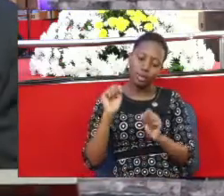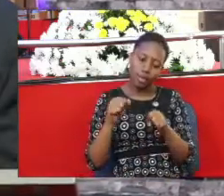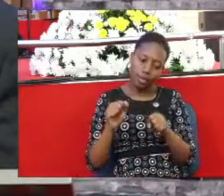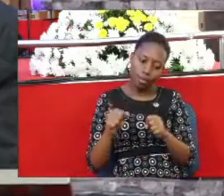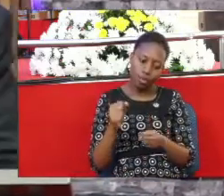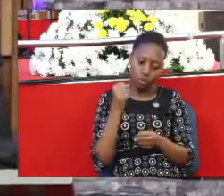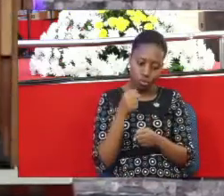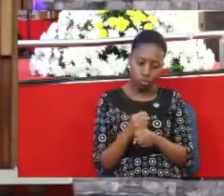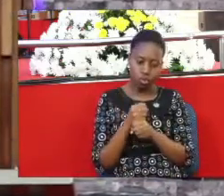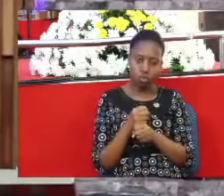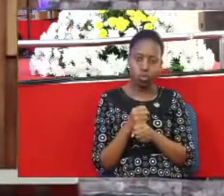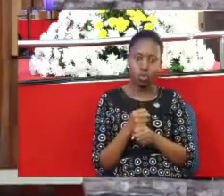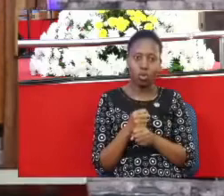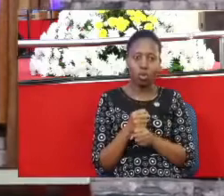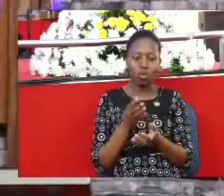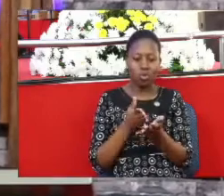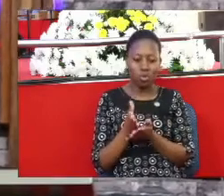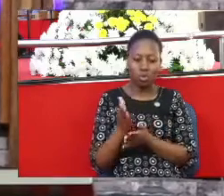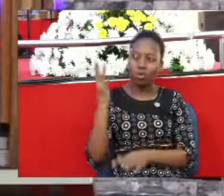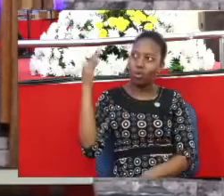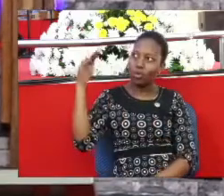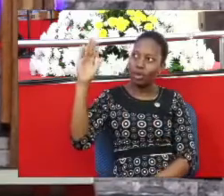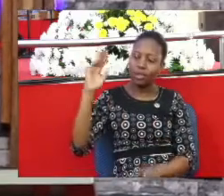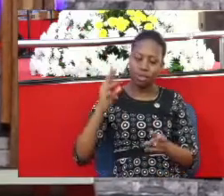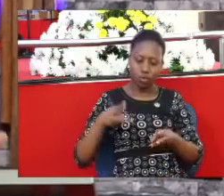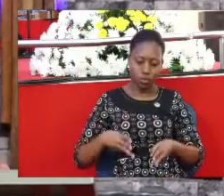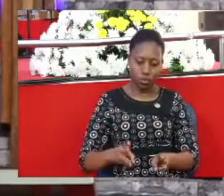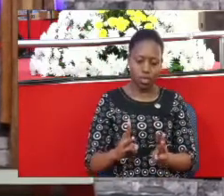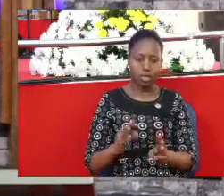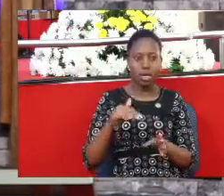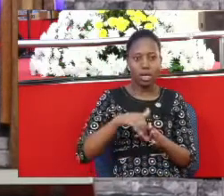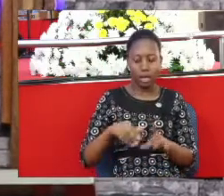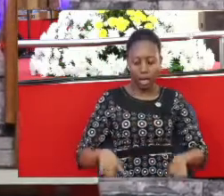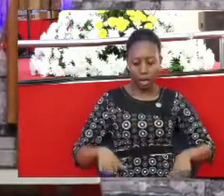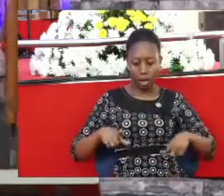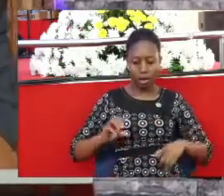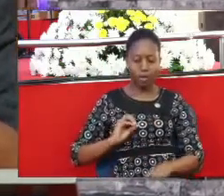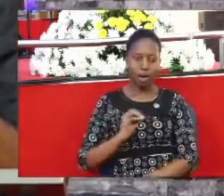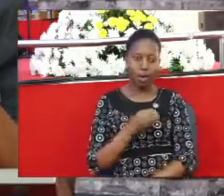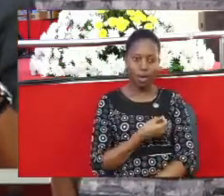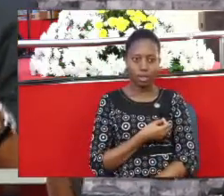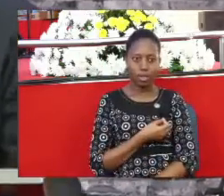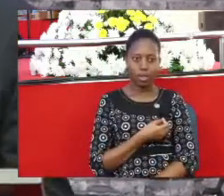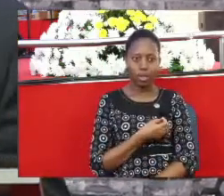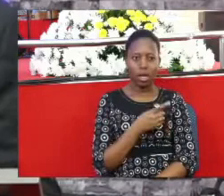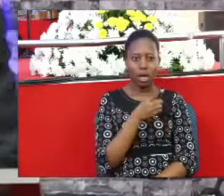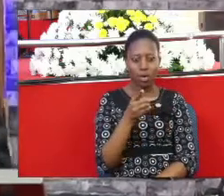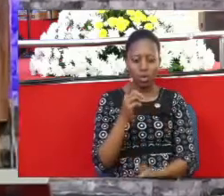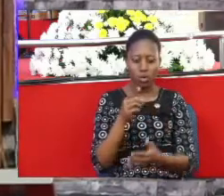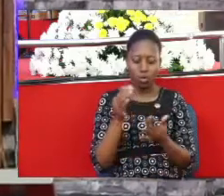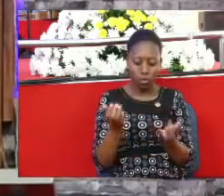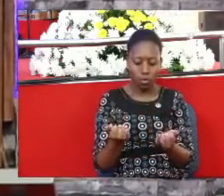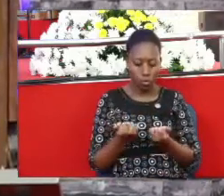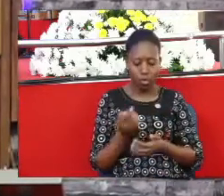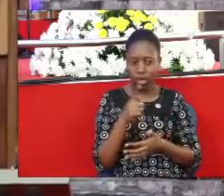way, at all times in my life. He's able to do it. All what I need is to have faith in him.